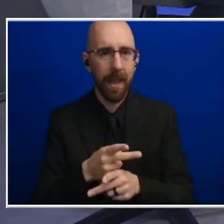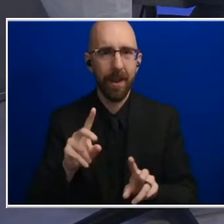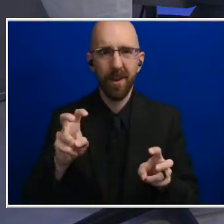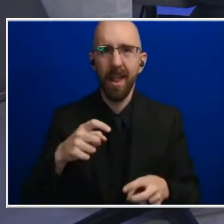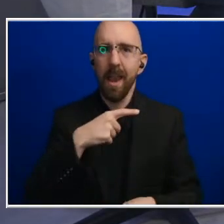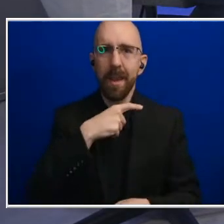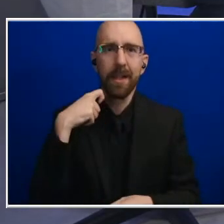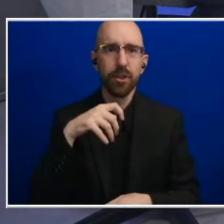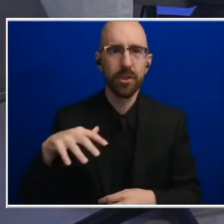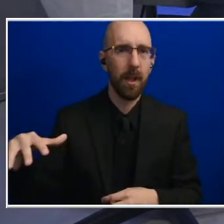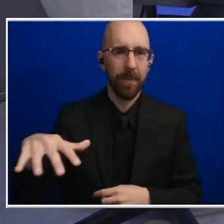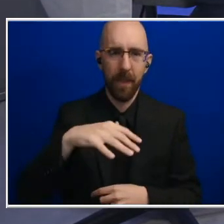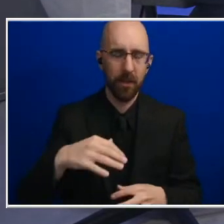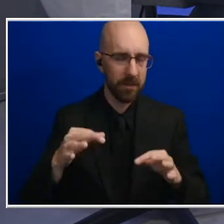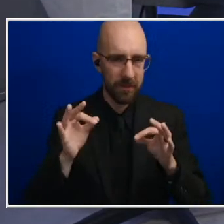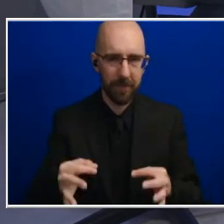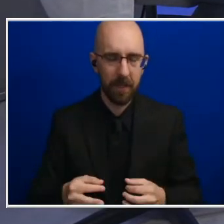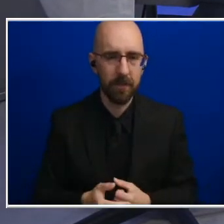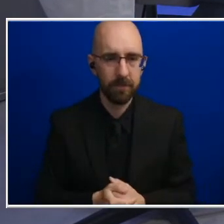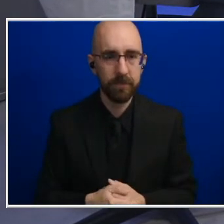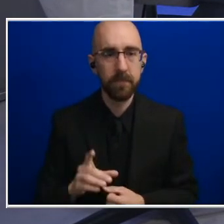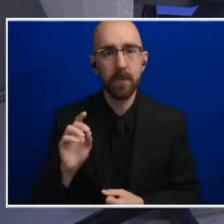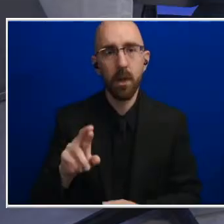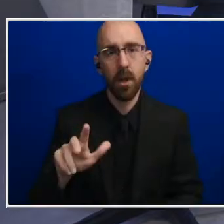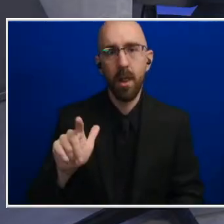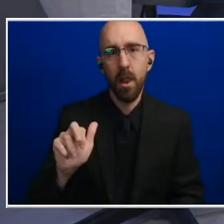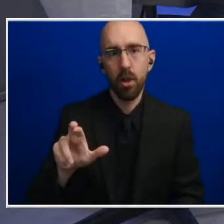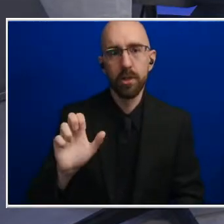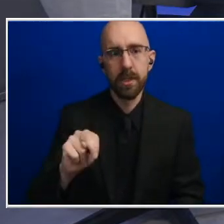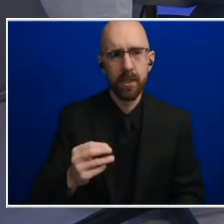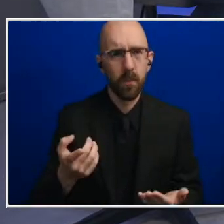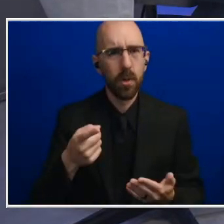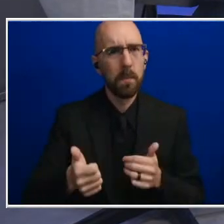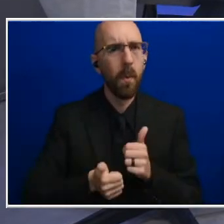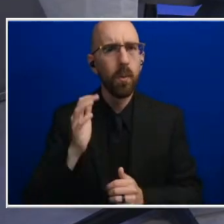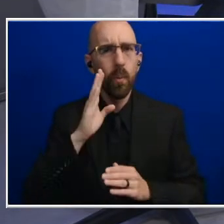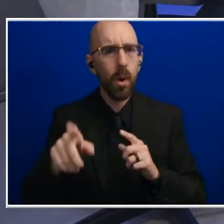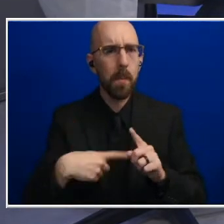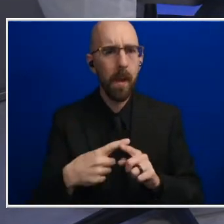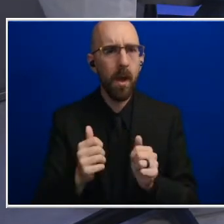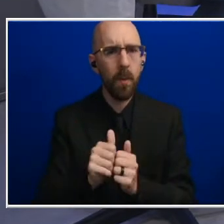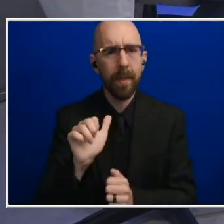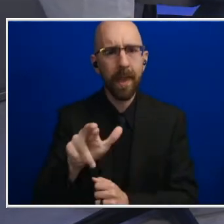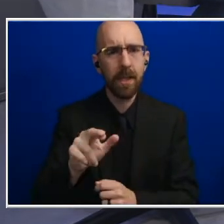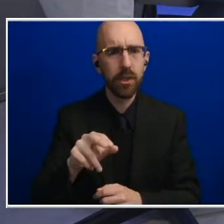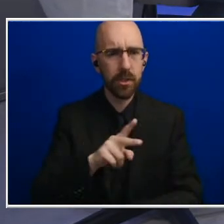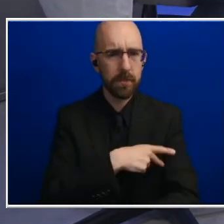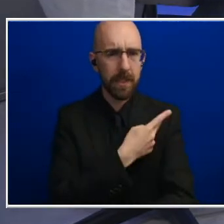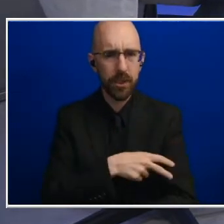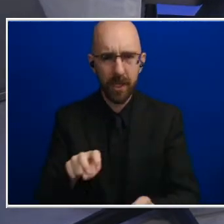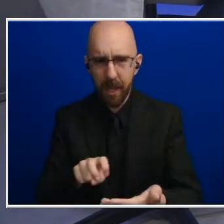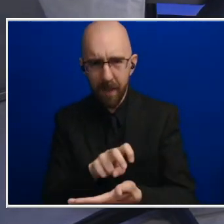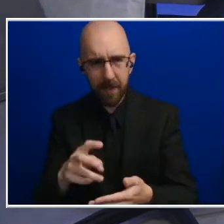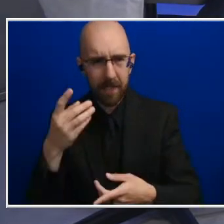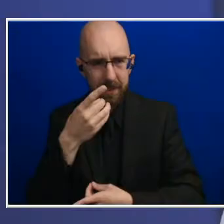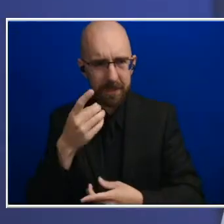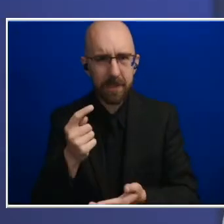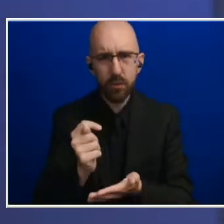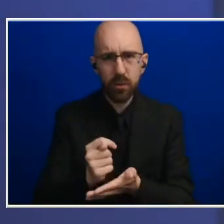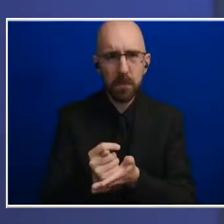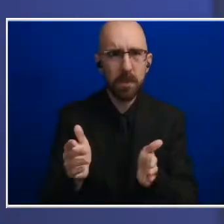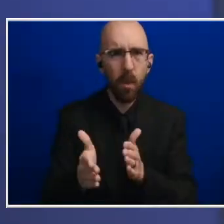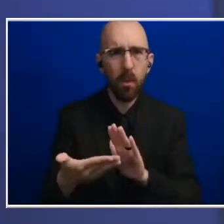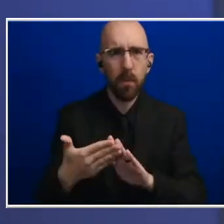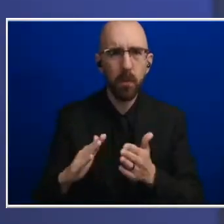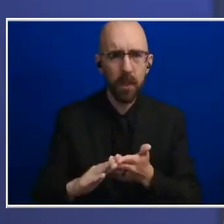Absolutely. Dr. Larson, what worries you most about cancer patients navigating the disease and treatment in smaller communities? Yeah. So there's